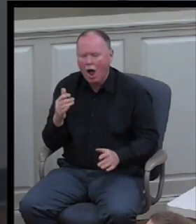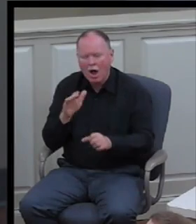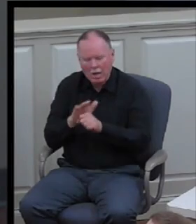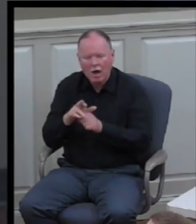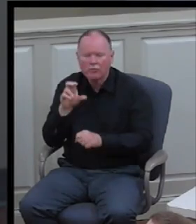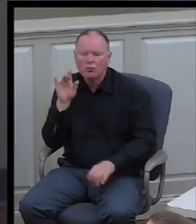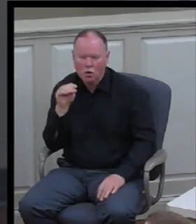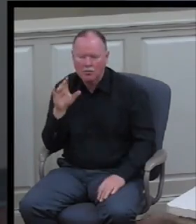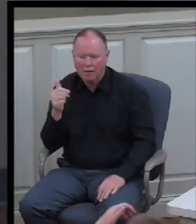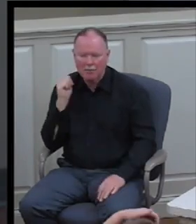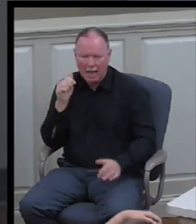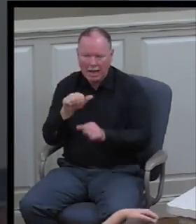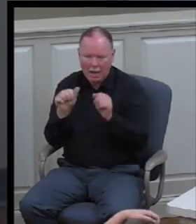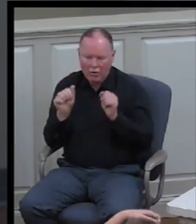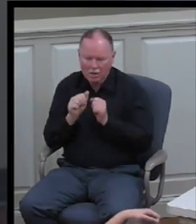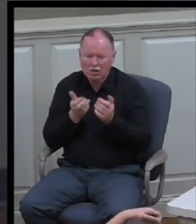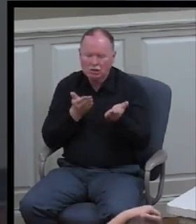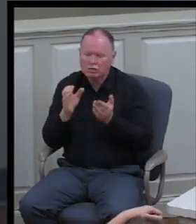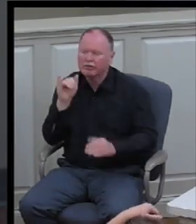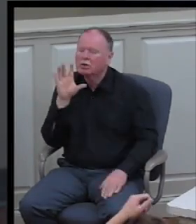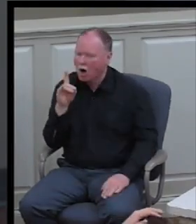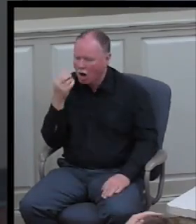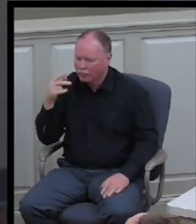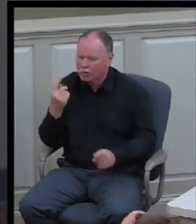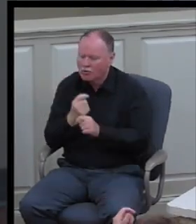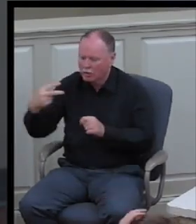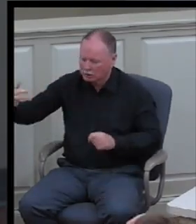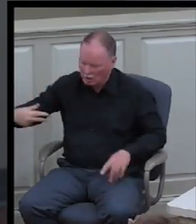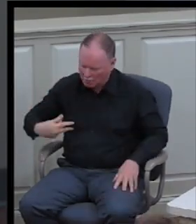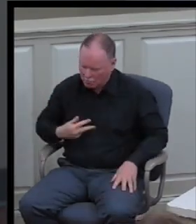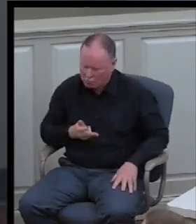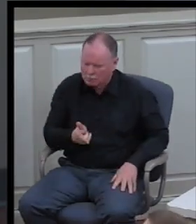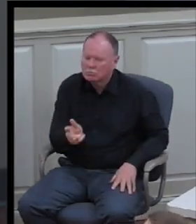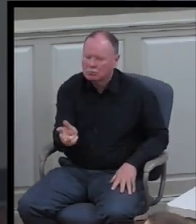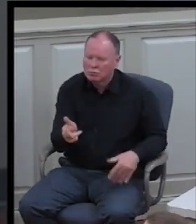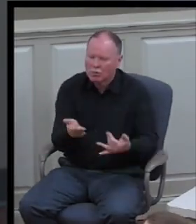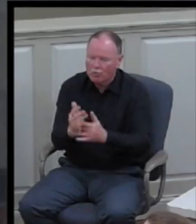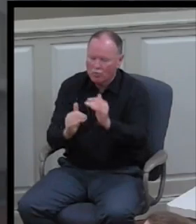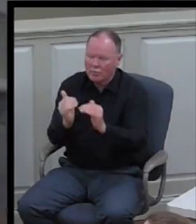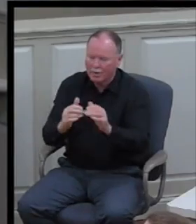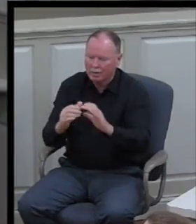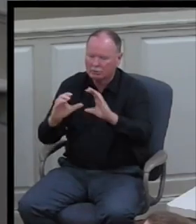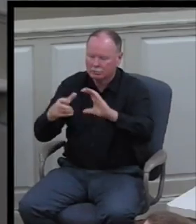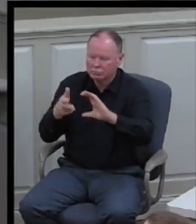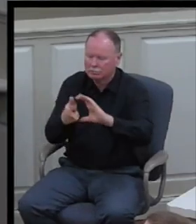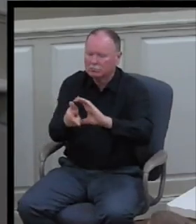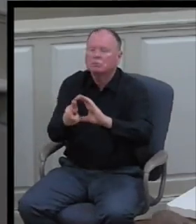that back area, that service yard, to get the trucks in and out. Yep.